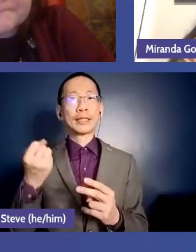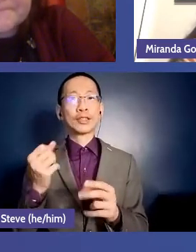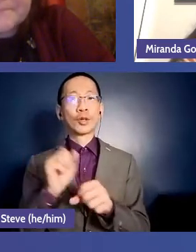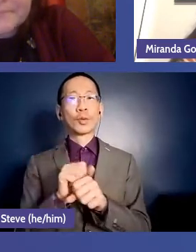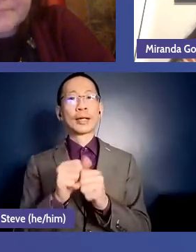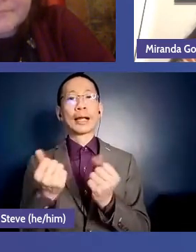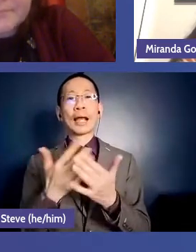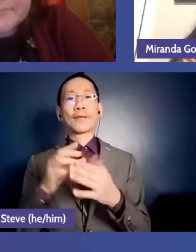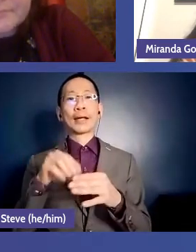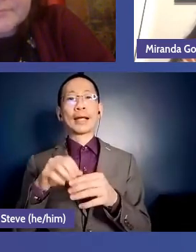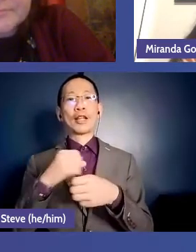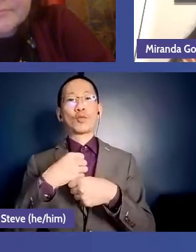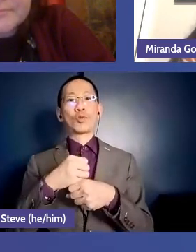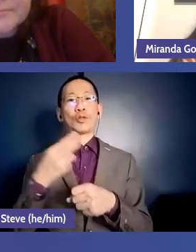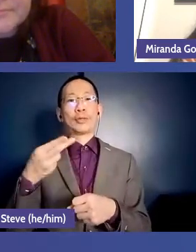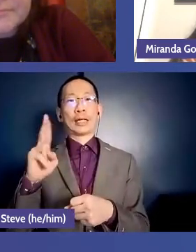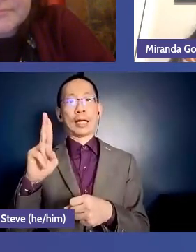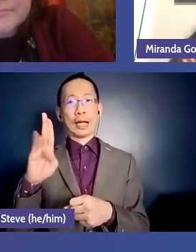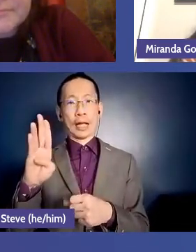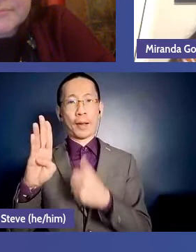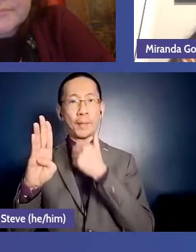everyone at the Producer Hub.